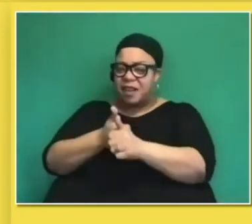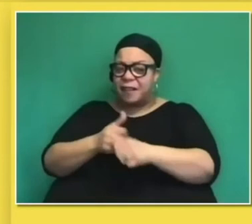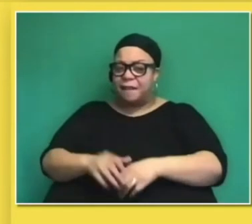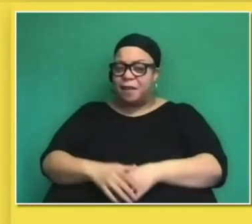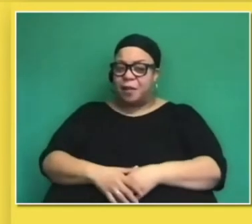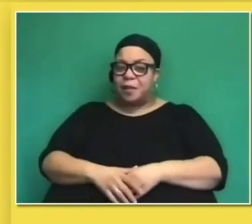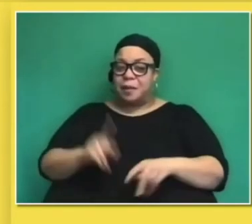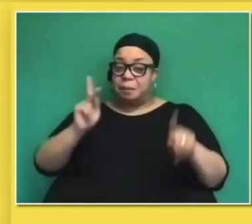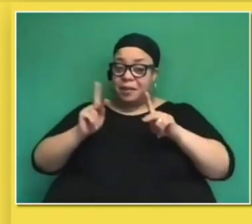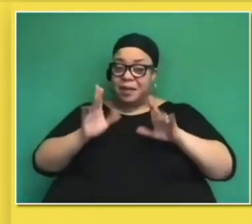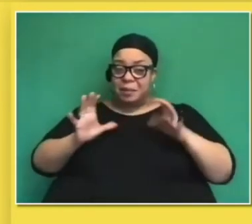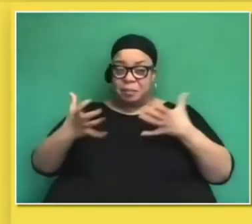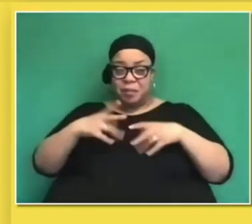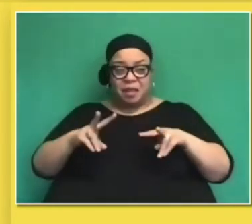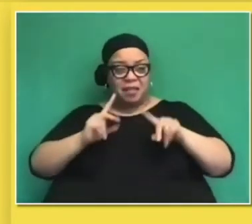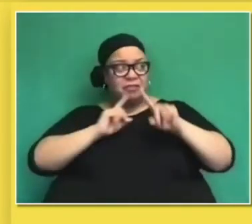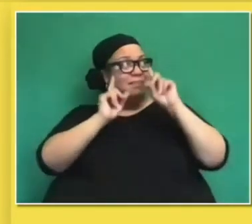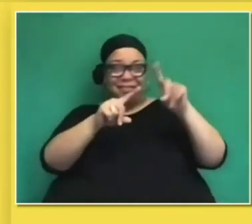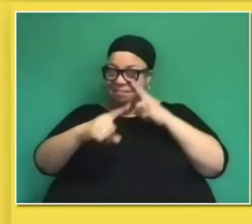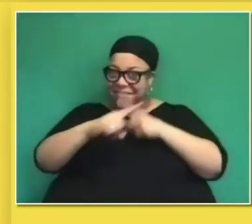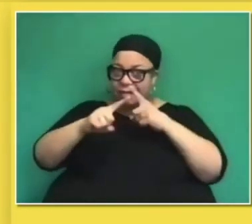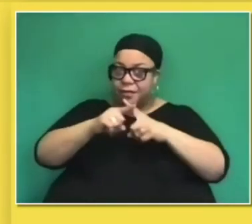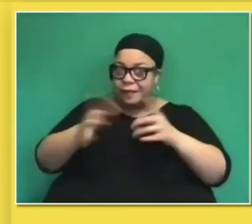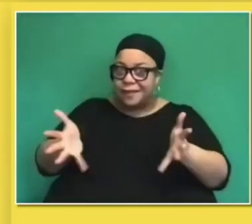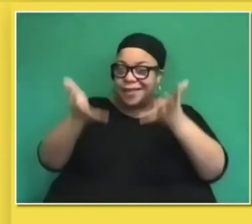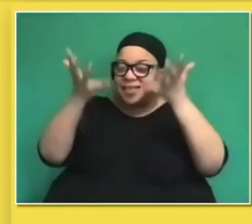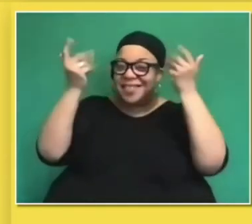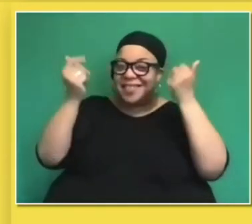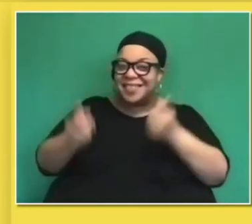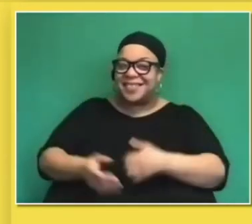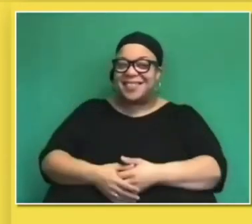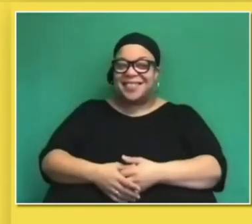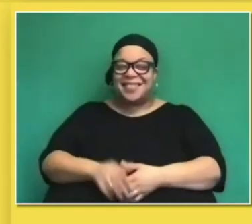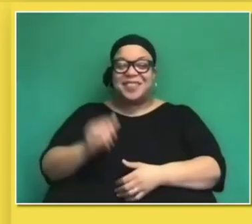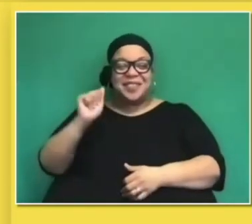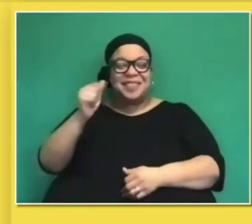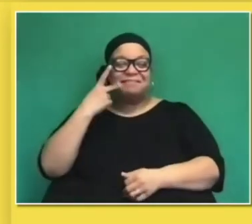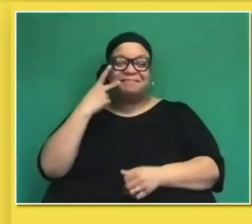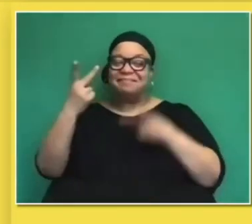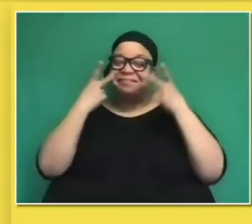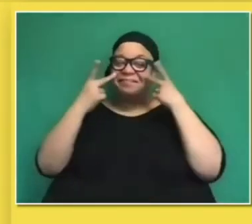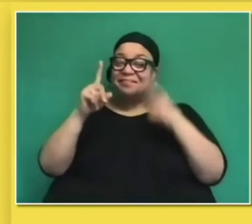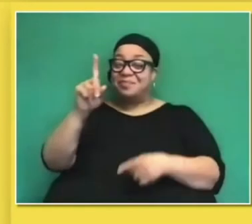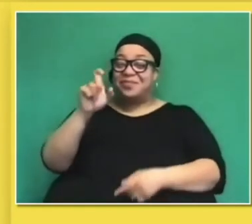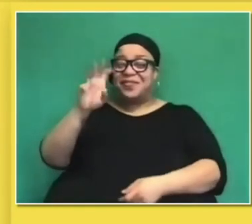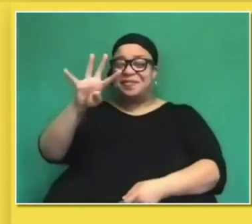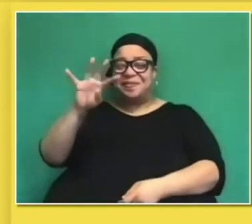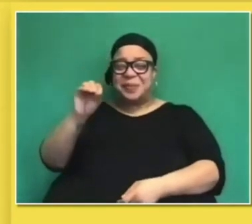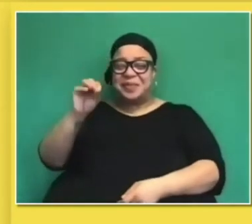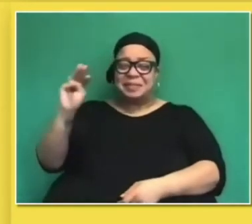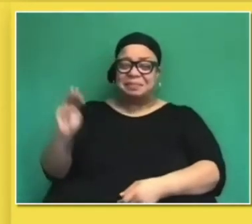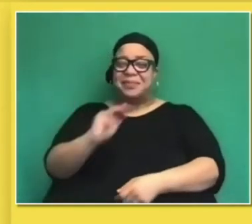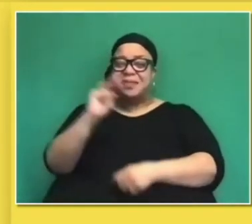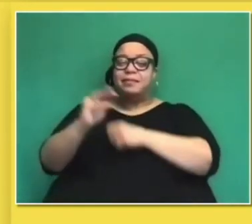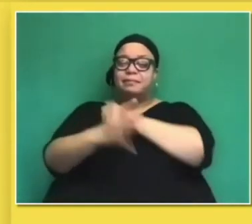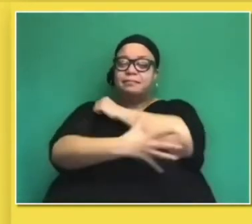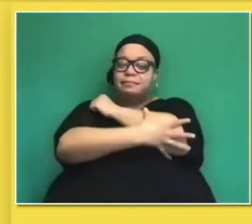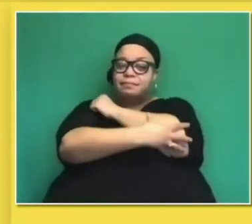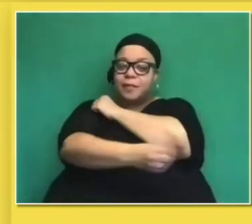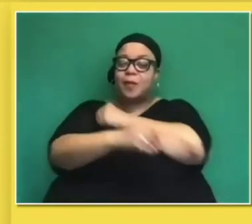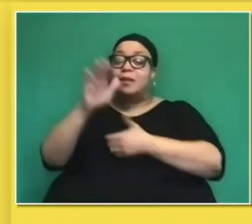of 140 million poor and low-income people are put on the agenda, the people